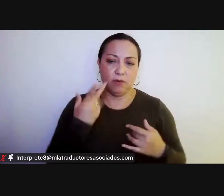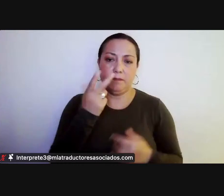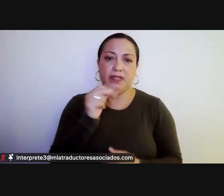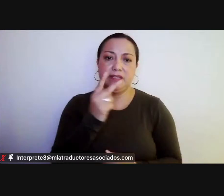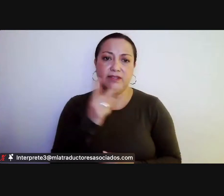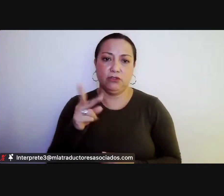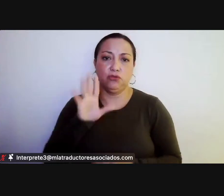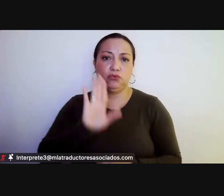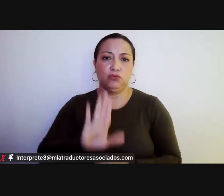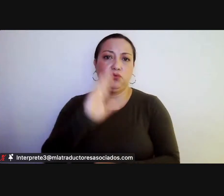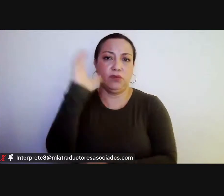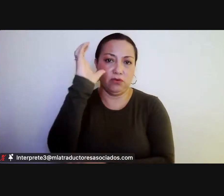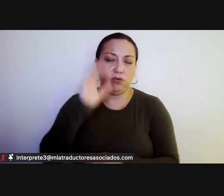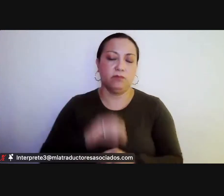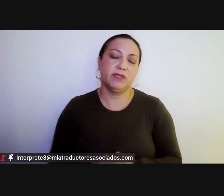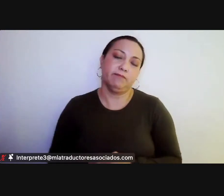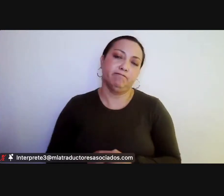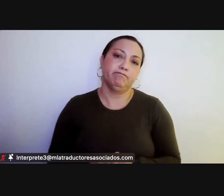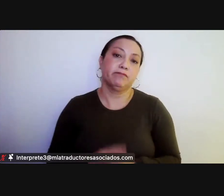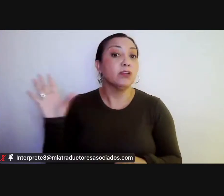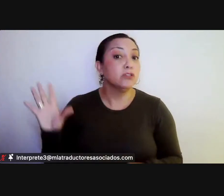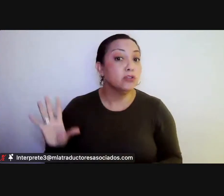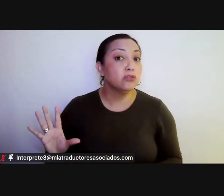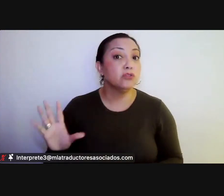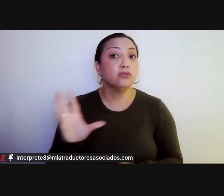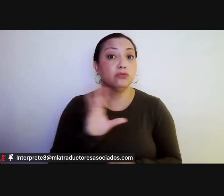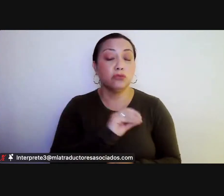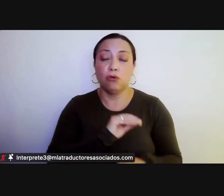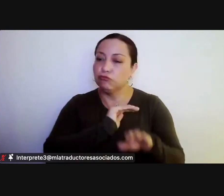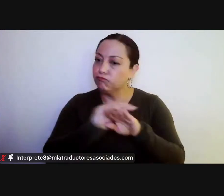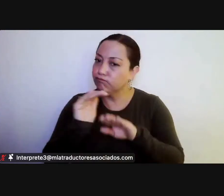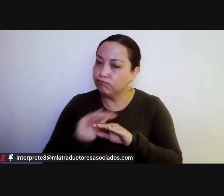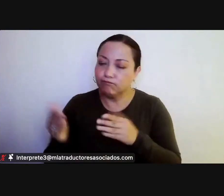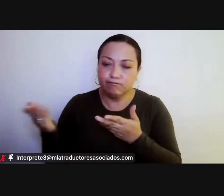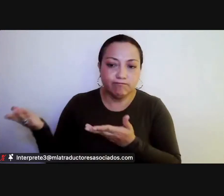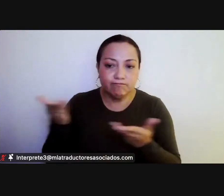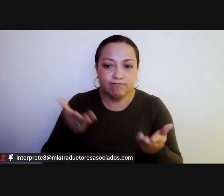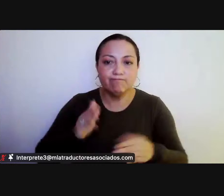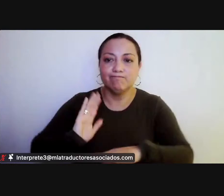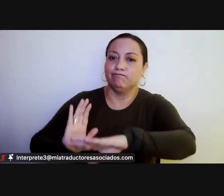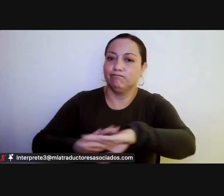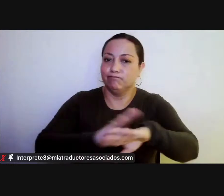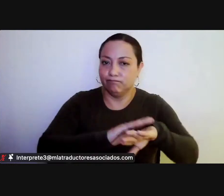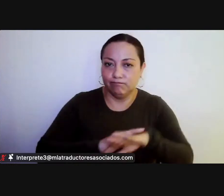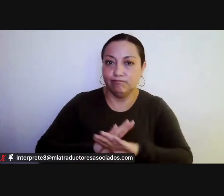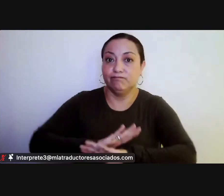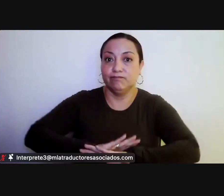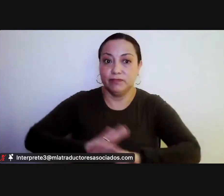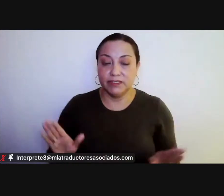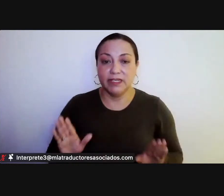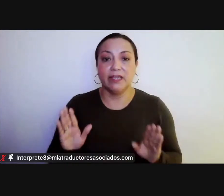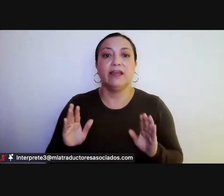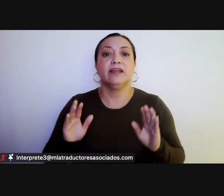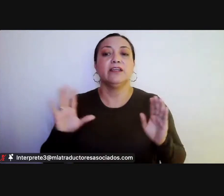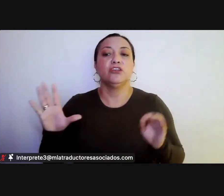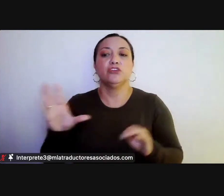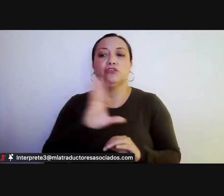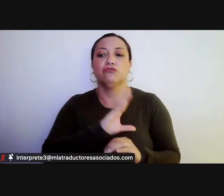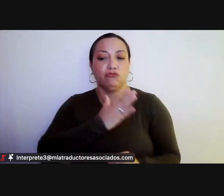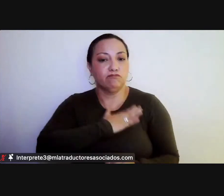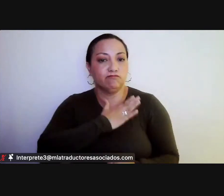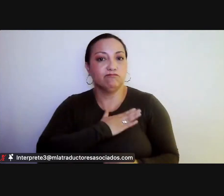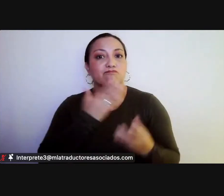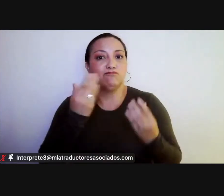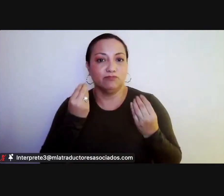in Colombia. So all of you are invited and summoned and